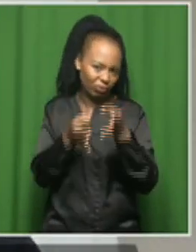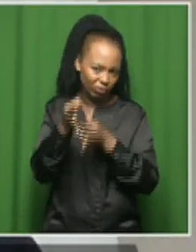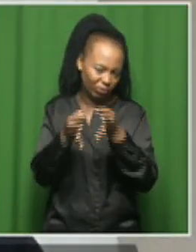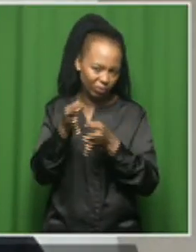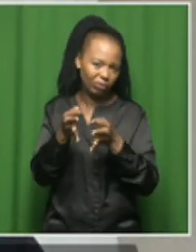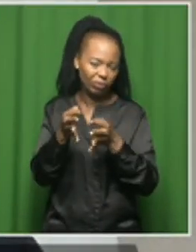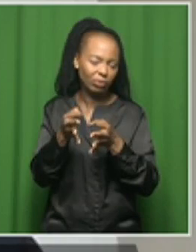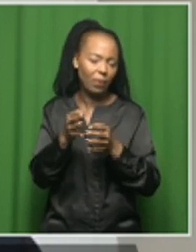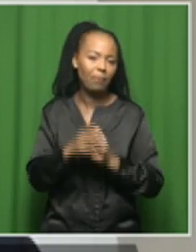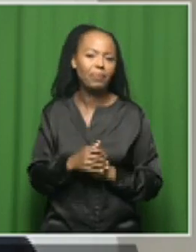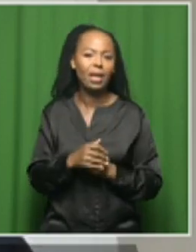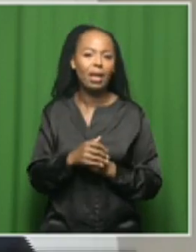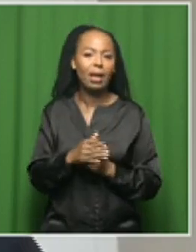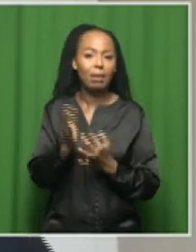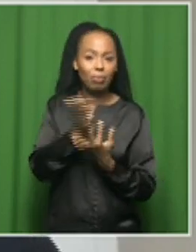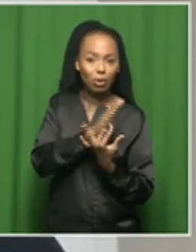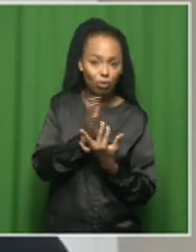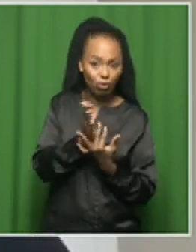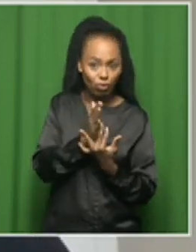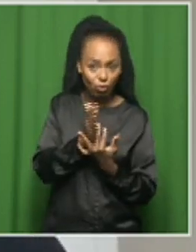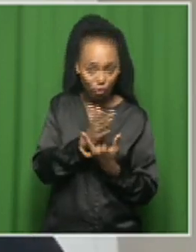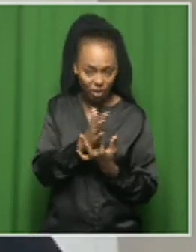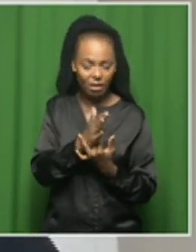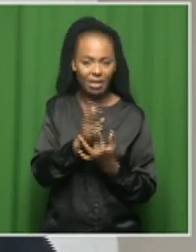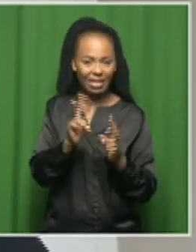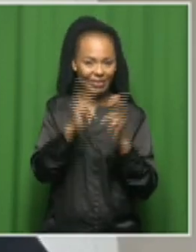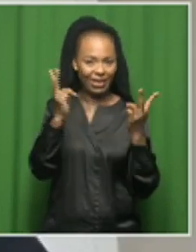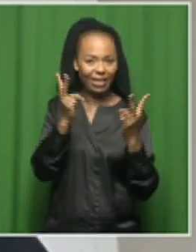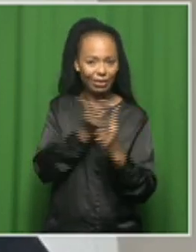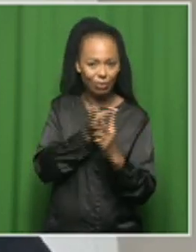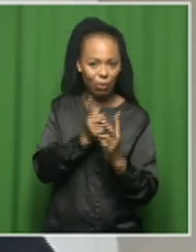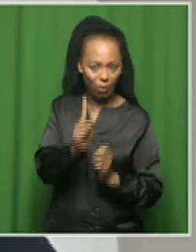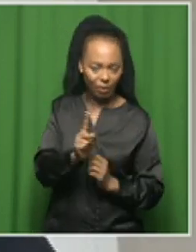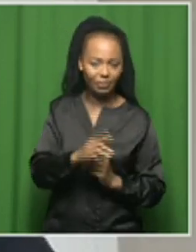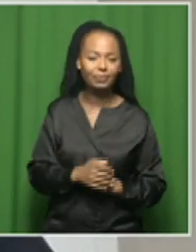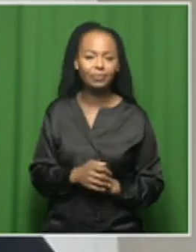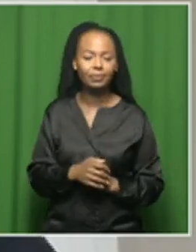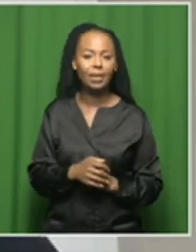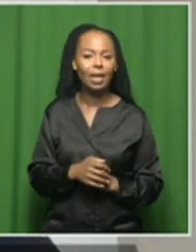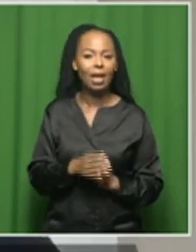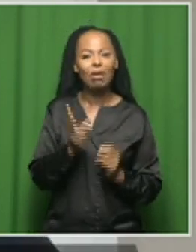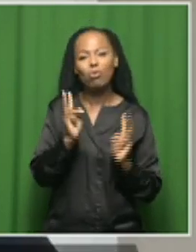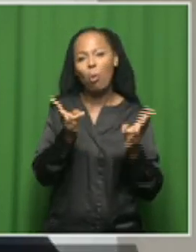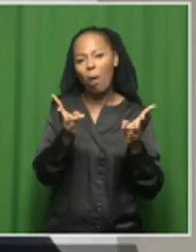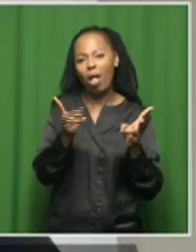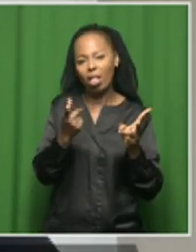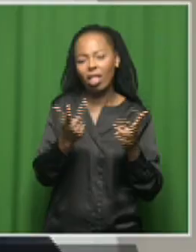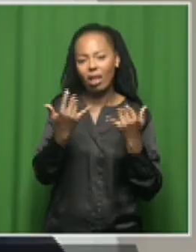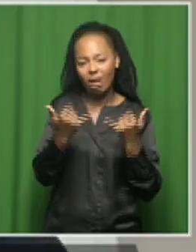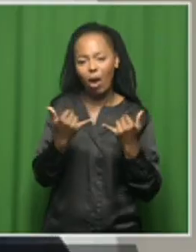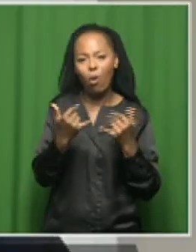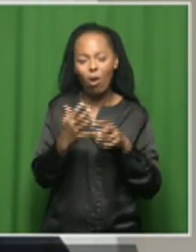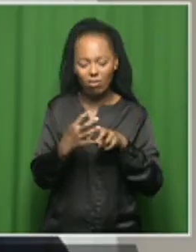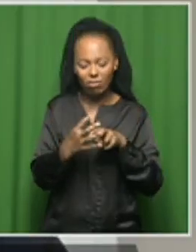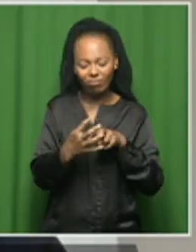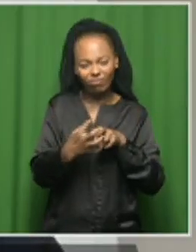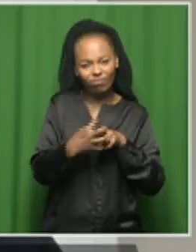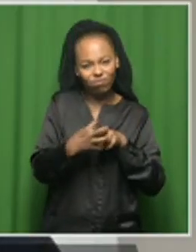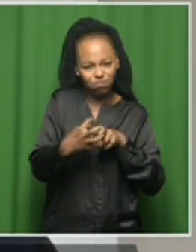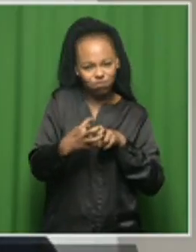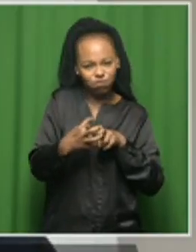difference between gout and, say, for example, osteoarthritis, which is the common arthritis that we see,